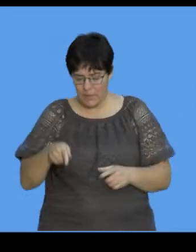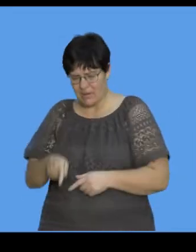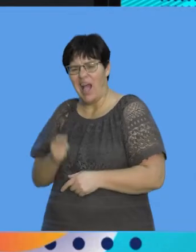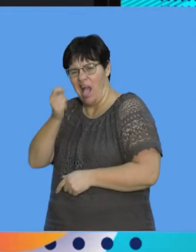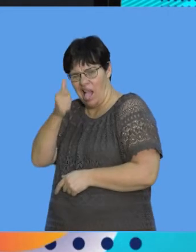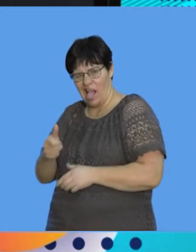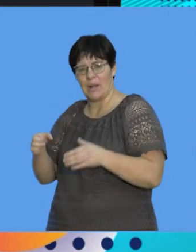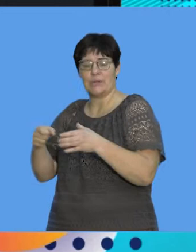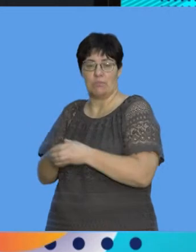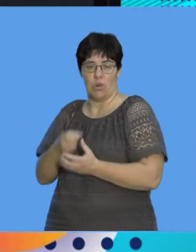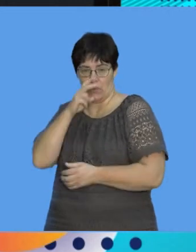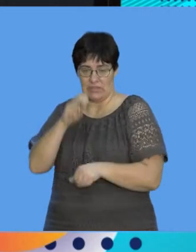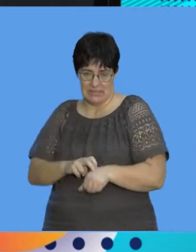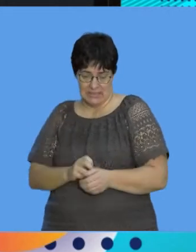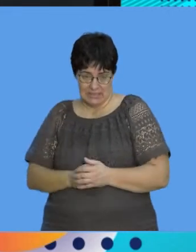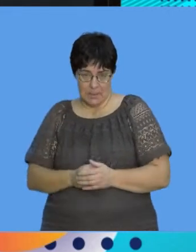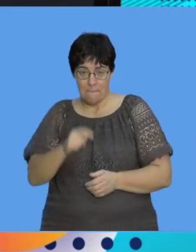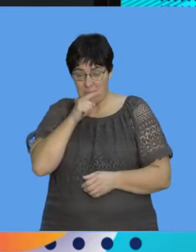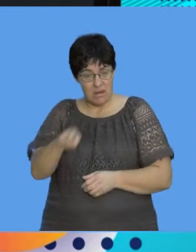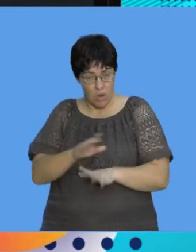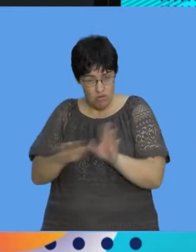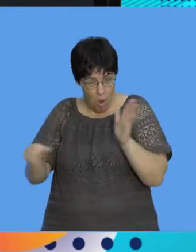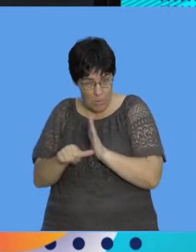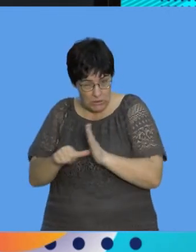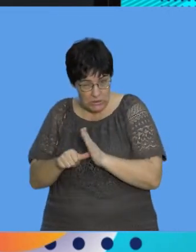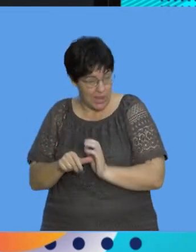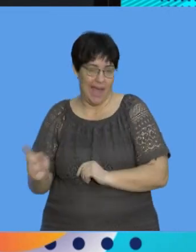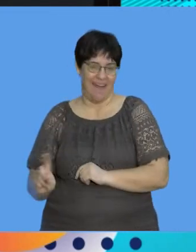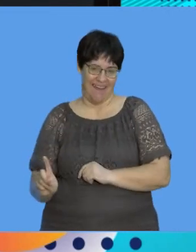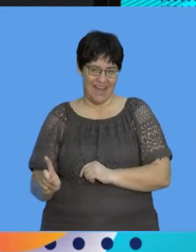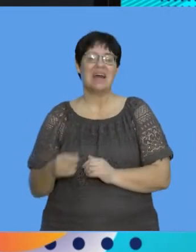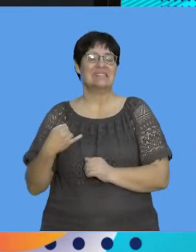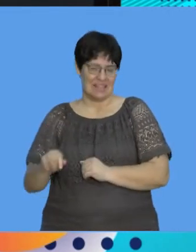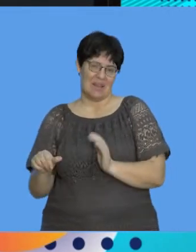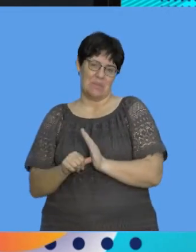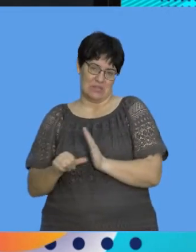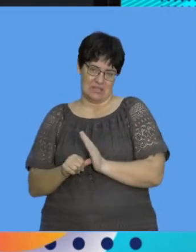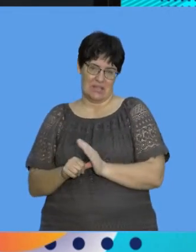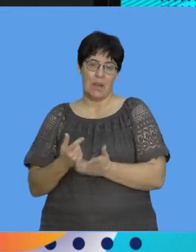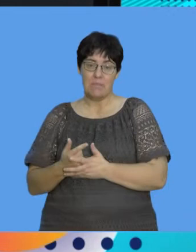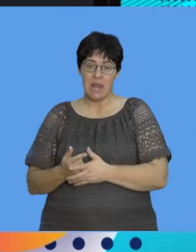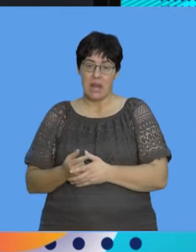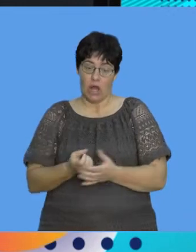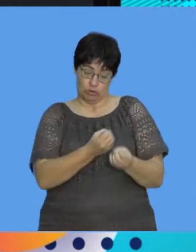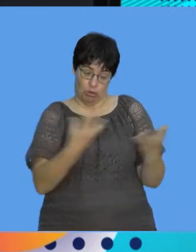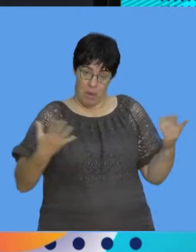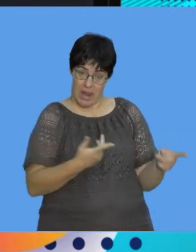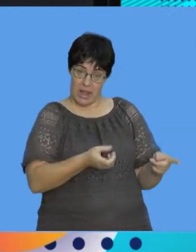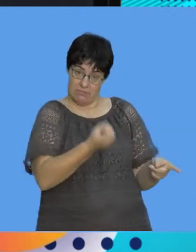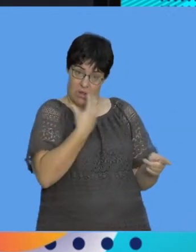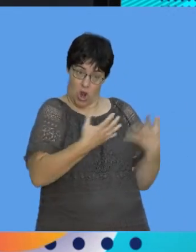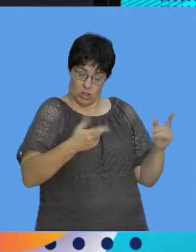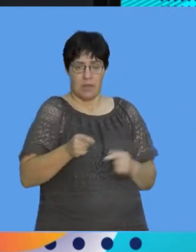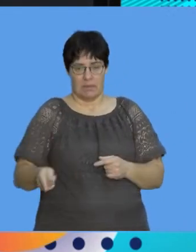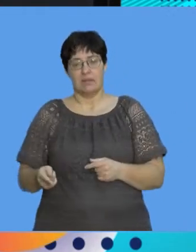in our diet. As I said, small does not necessarily mean unimportant. Small just means we need it in small doses